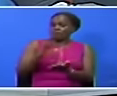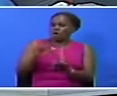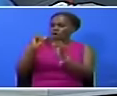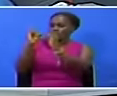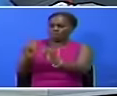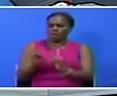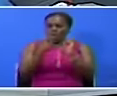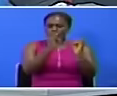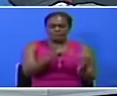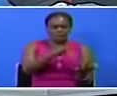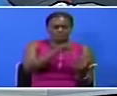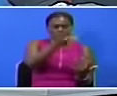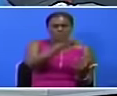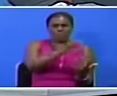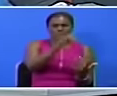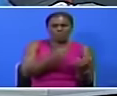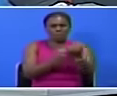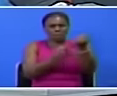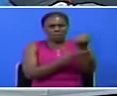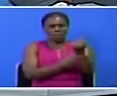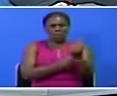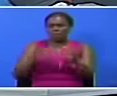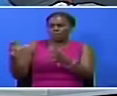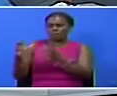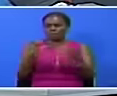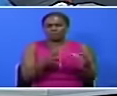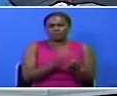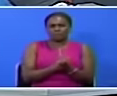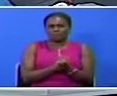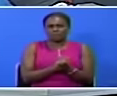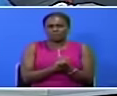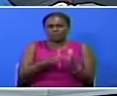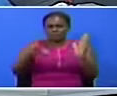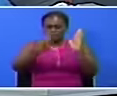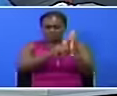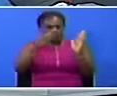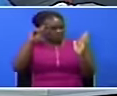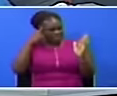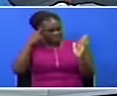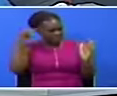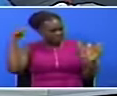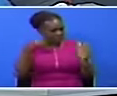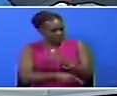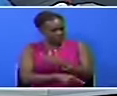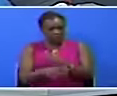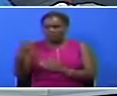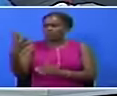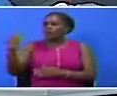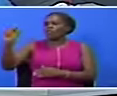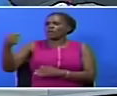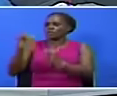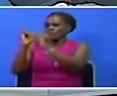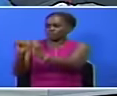are elected than those sponsored by political parties? Well, this is what legal thinkers are grappling with as close to 4,000